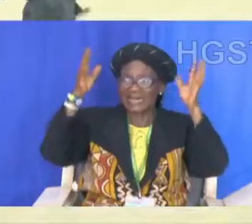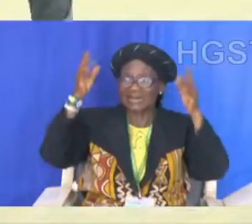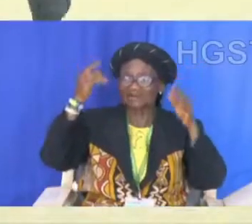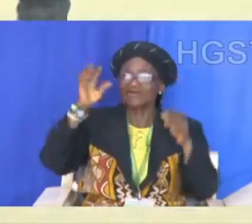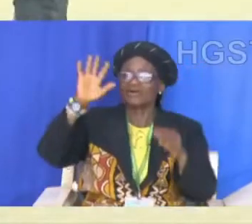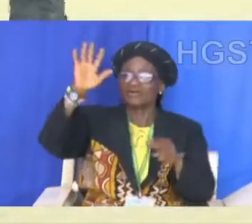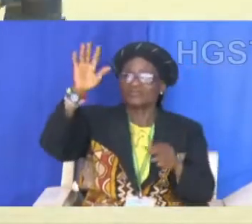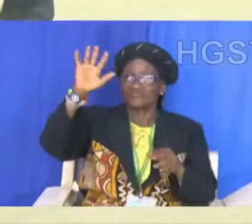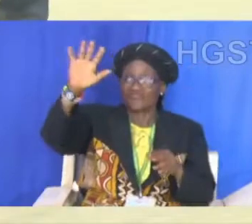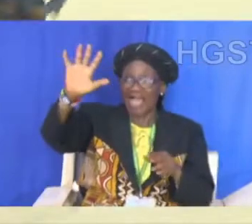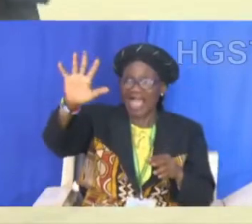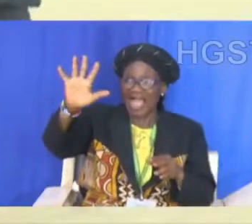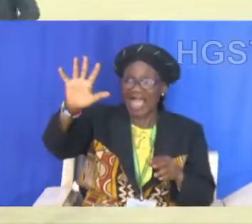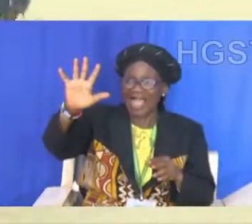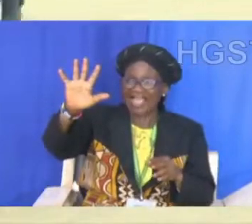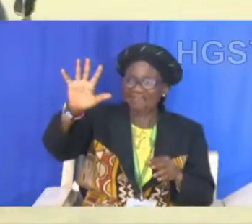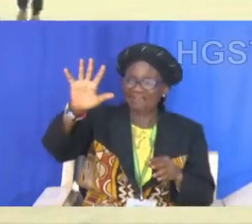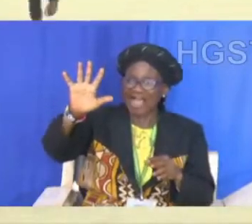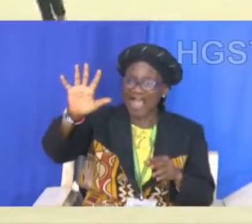Five.